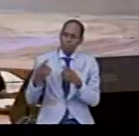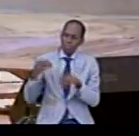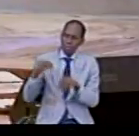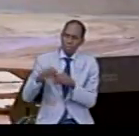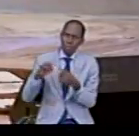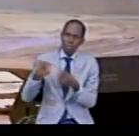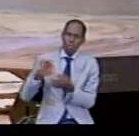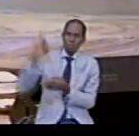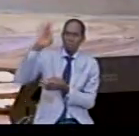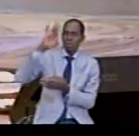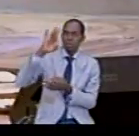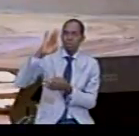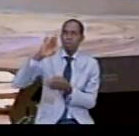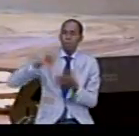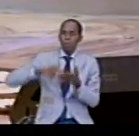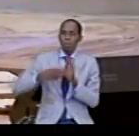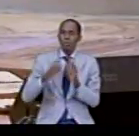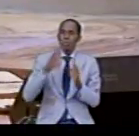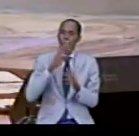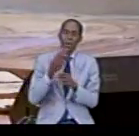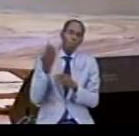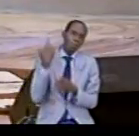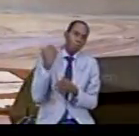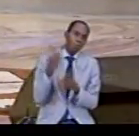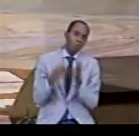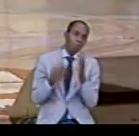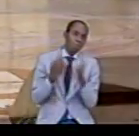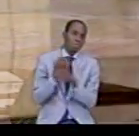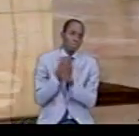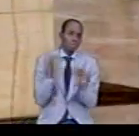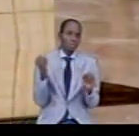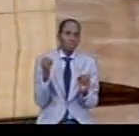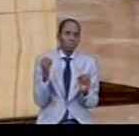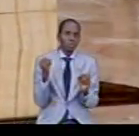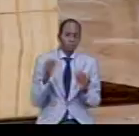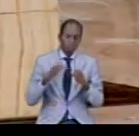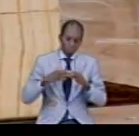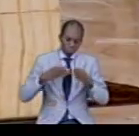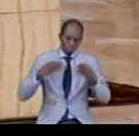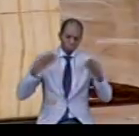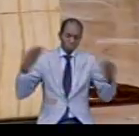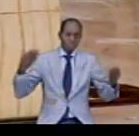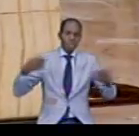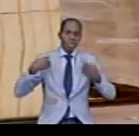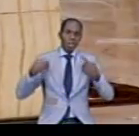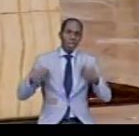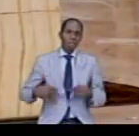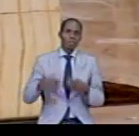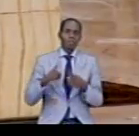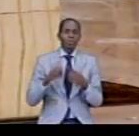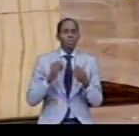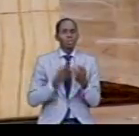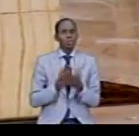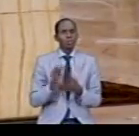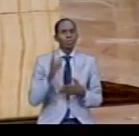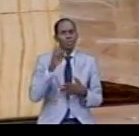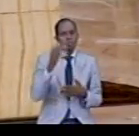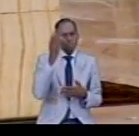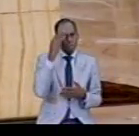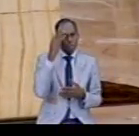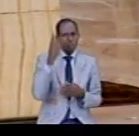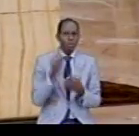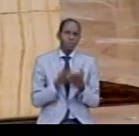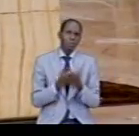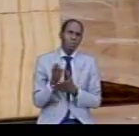you'll be gone in the spirit open your hearts to the truth you'll be gone in the spirit